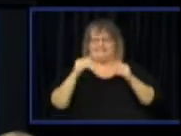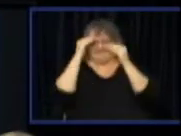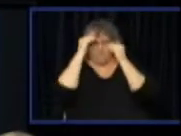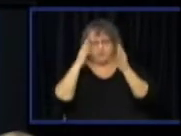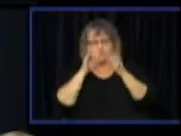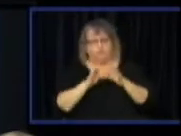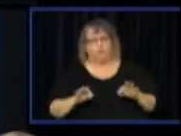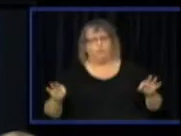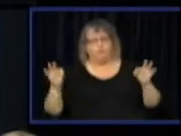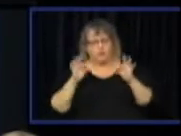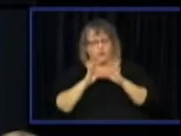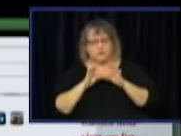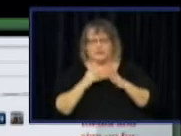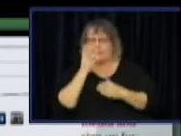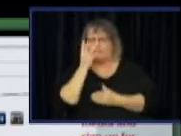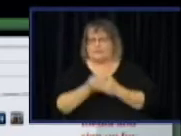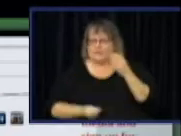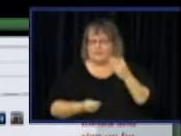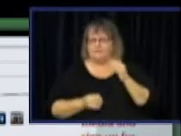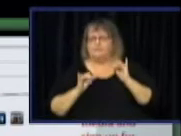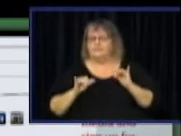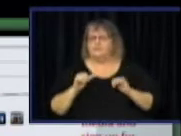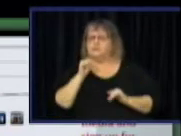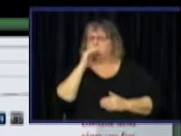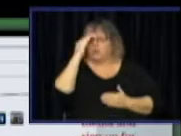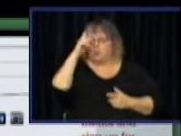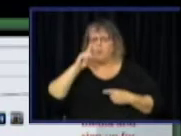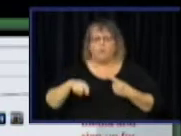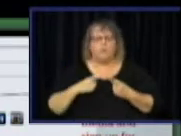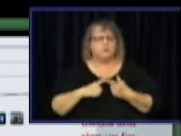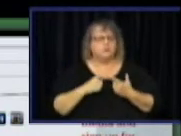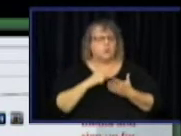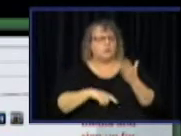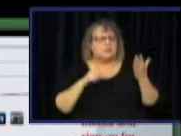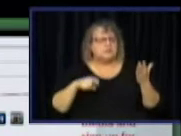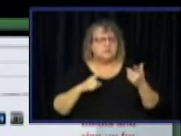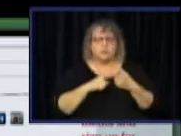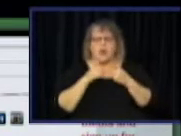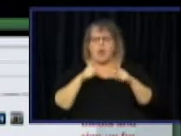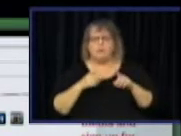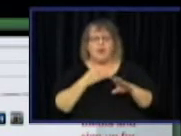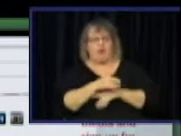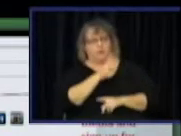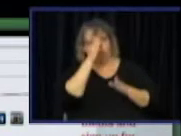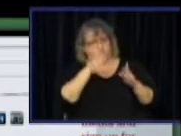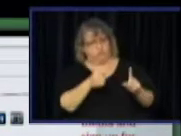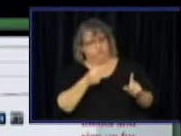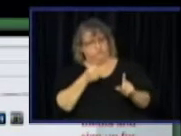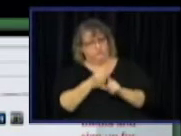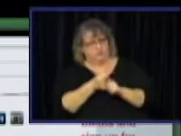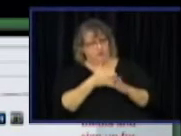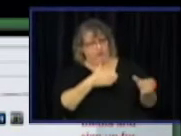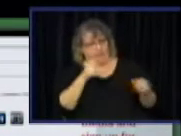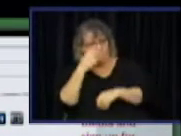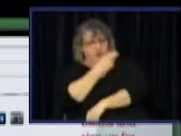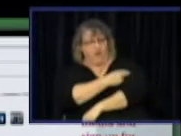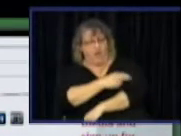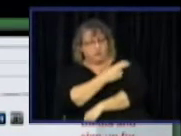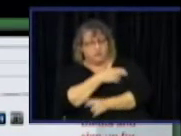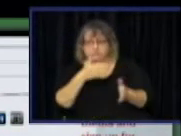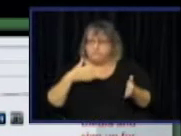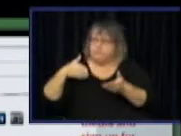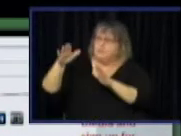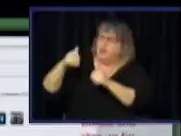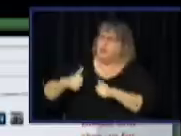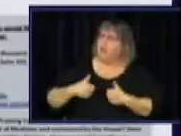information that we are missing. We don't know what is needed, what happens to people once they leave the hospital or the